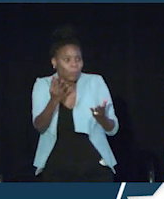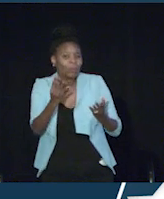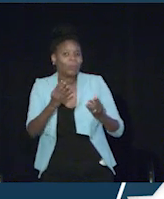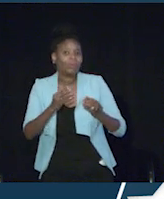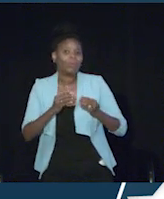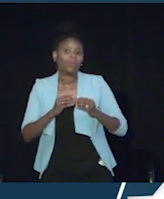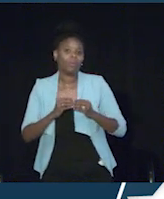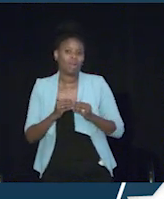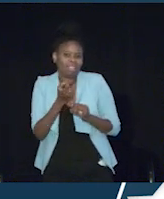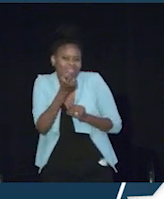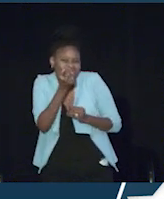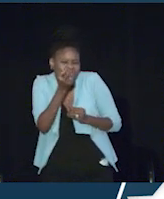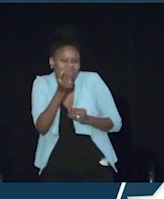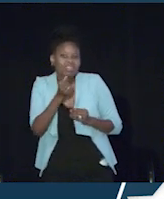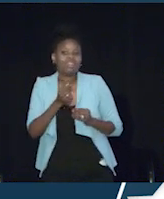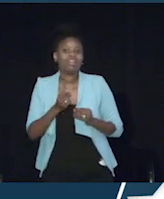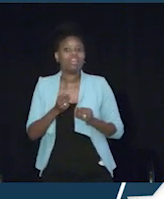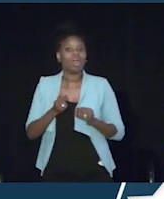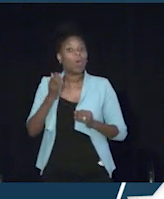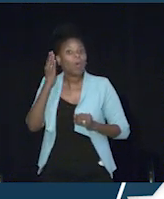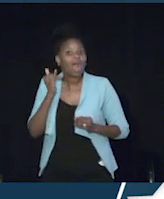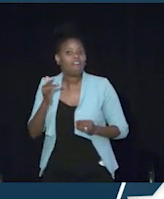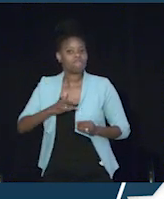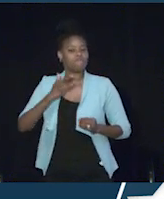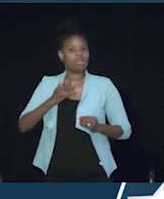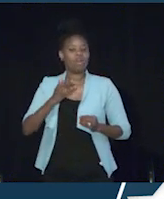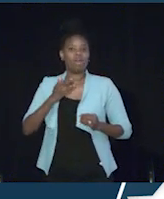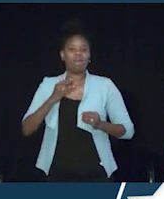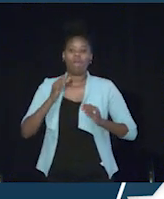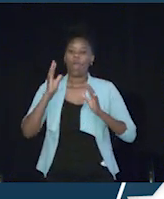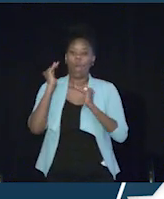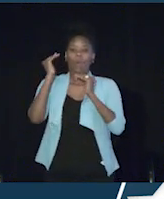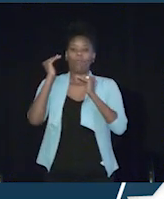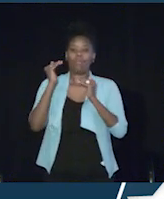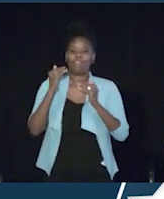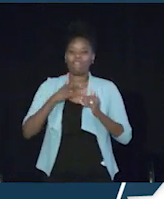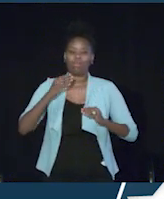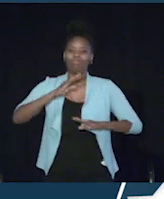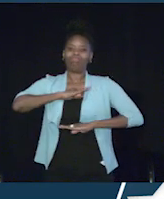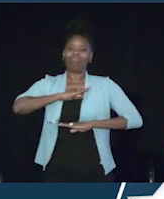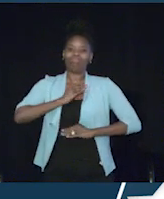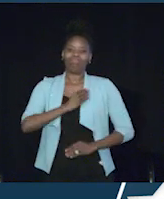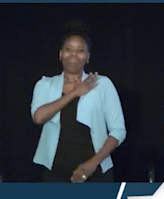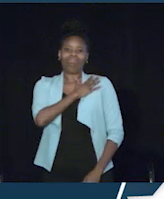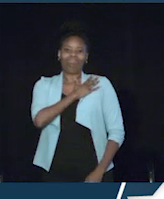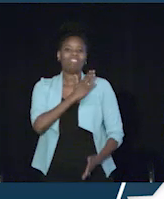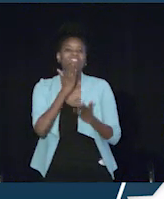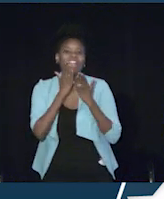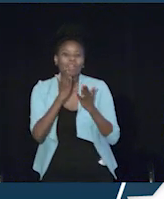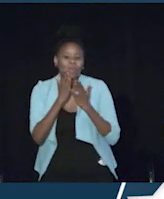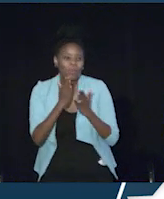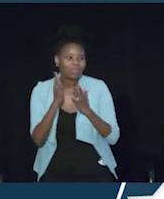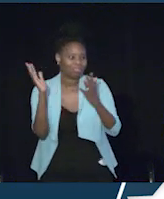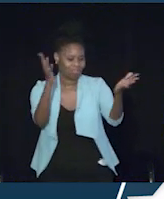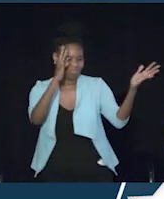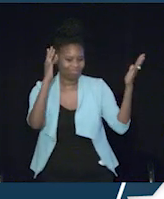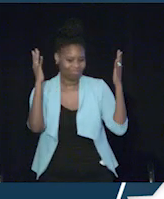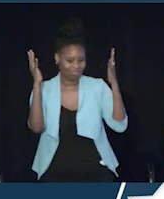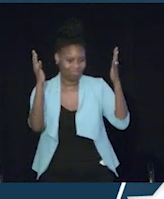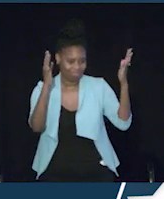share with you a little bit of my story of hope and gratitude. Thank you. And